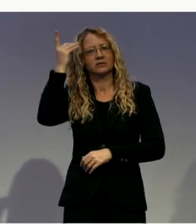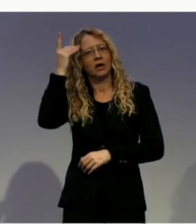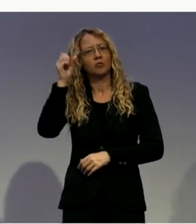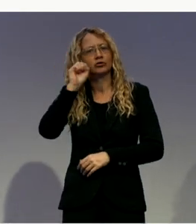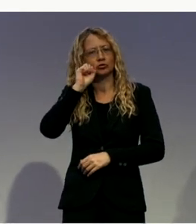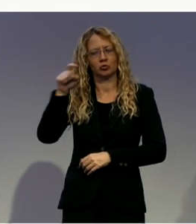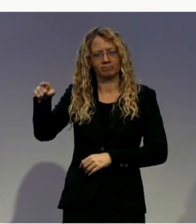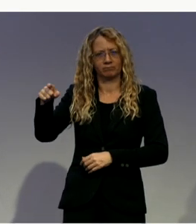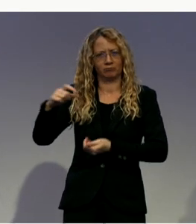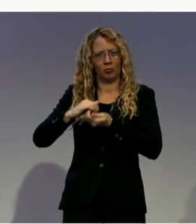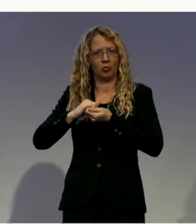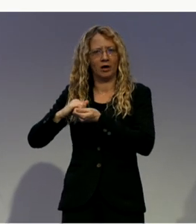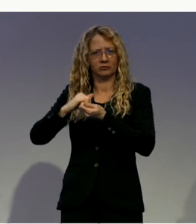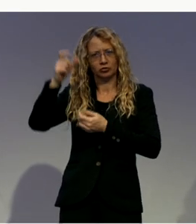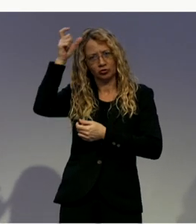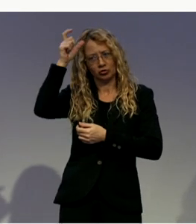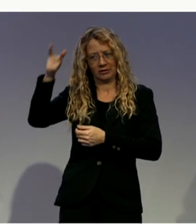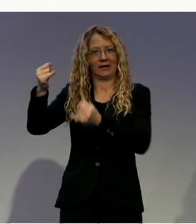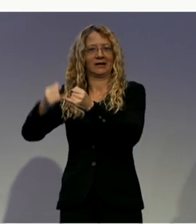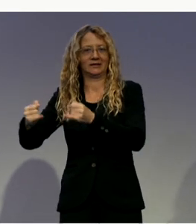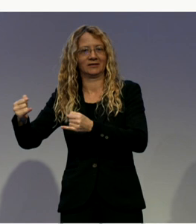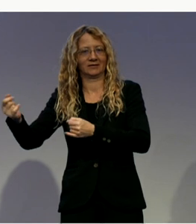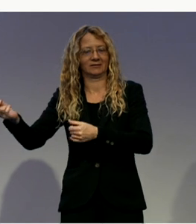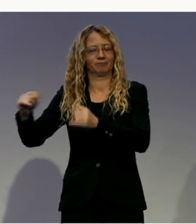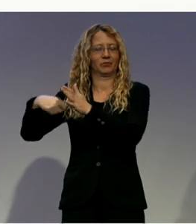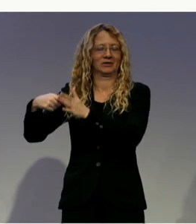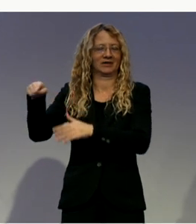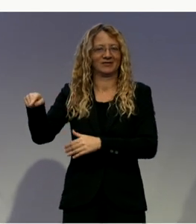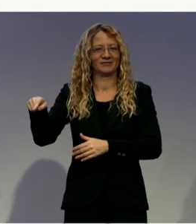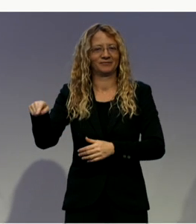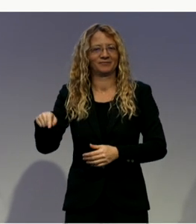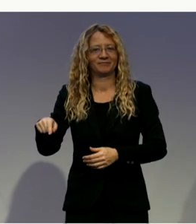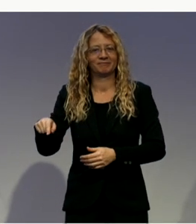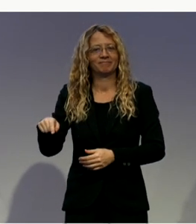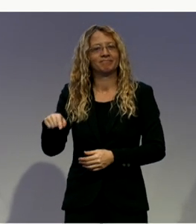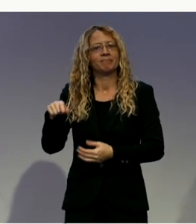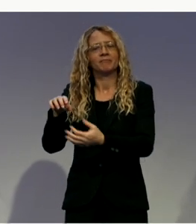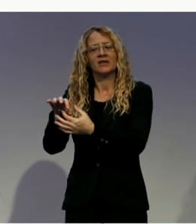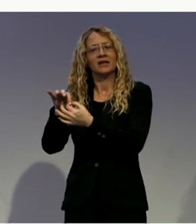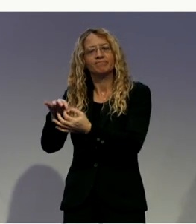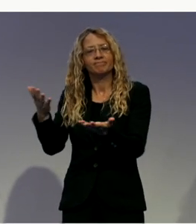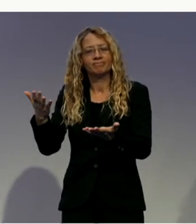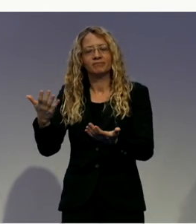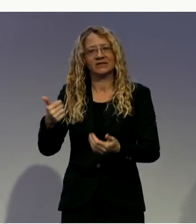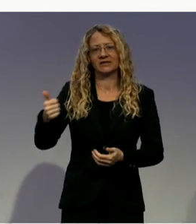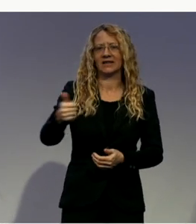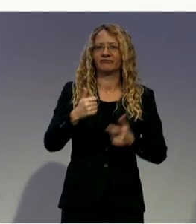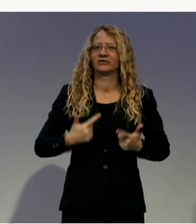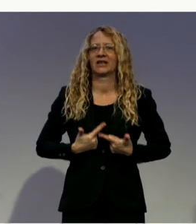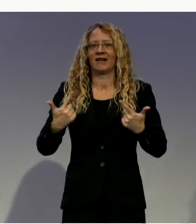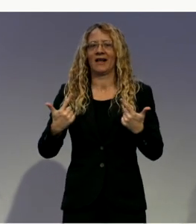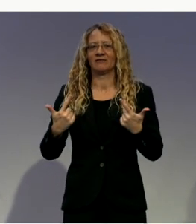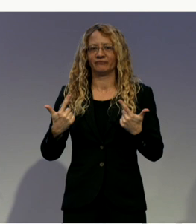In terms of independent living, there are two key factors. One is the